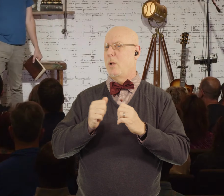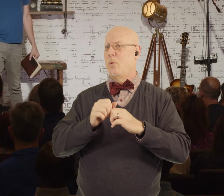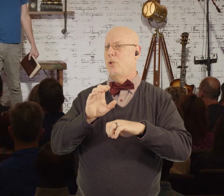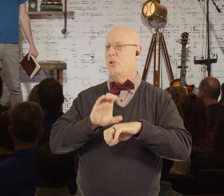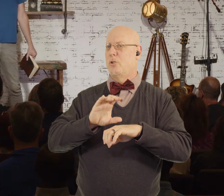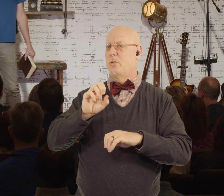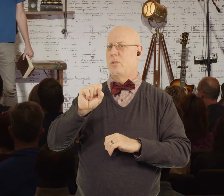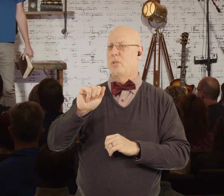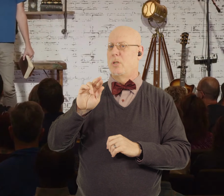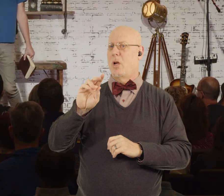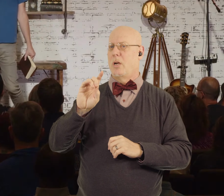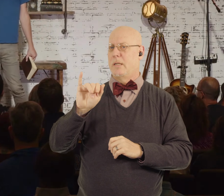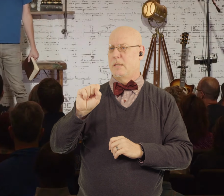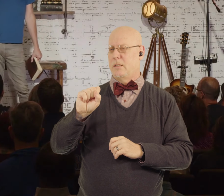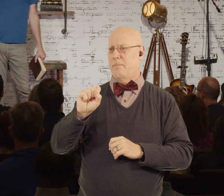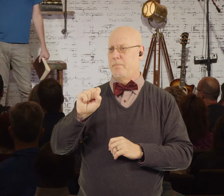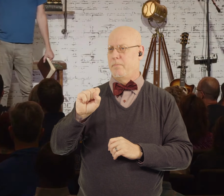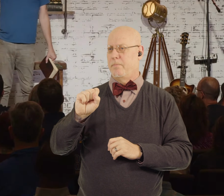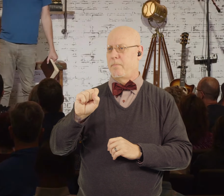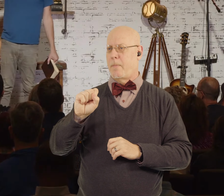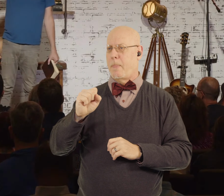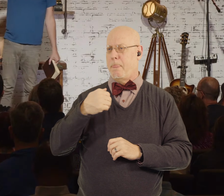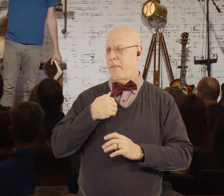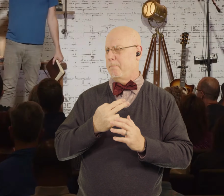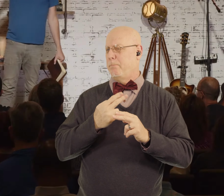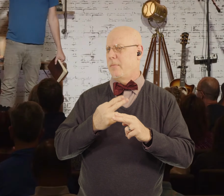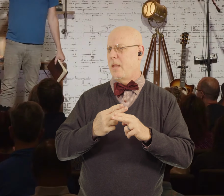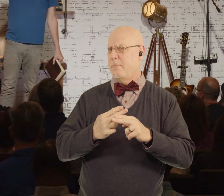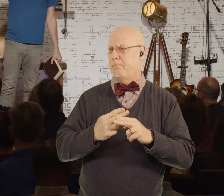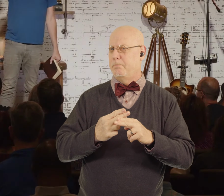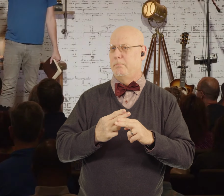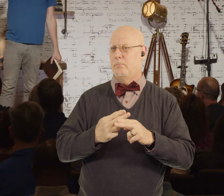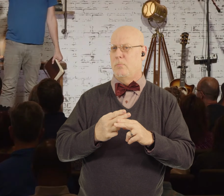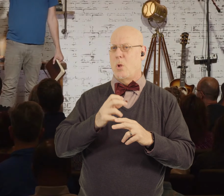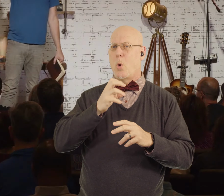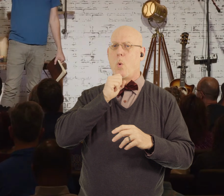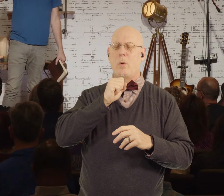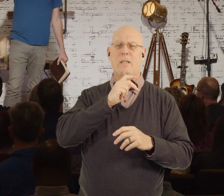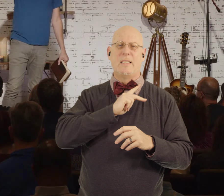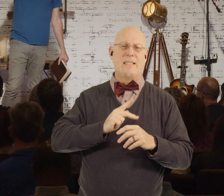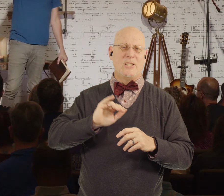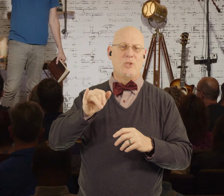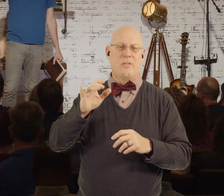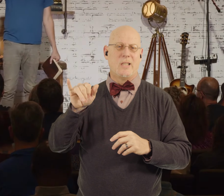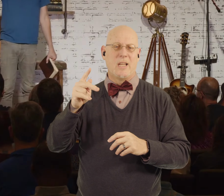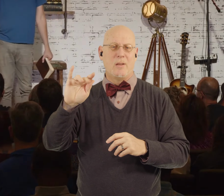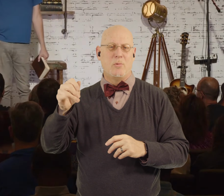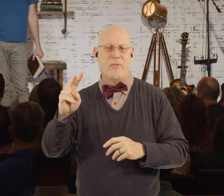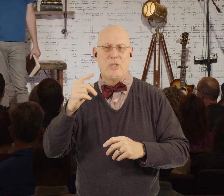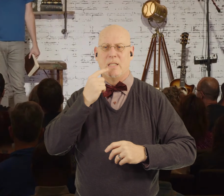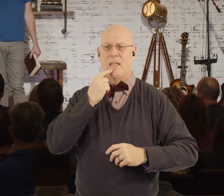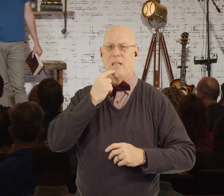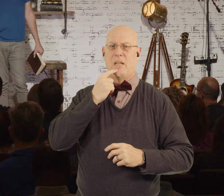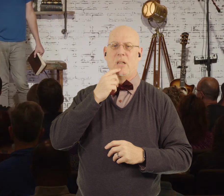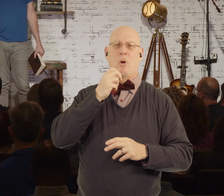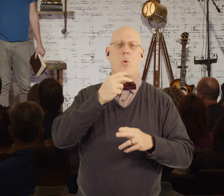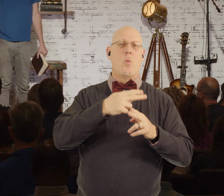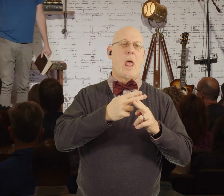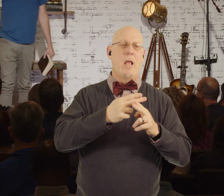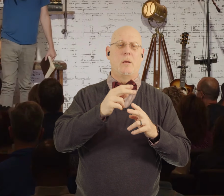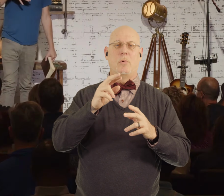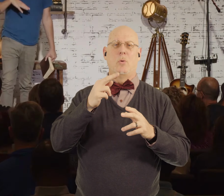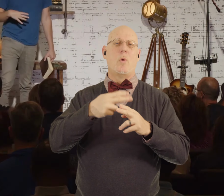And it seemed like that was the case in the church at Sardis. You have this name, that's what the old King James says. You have this name, you have